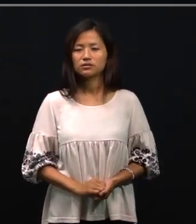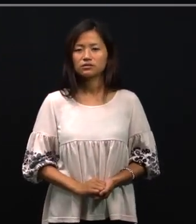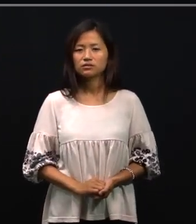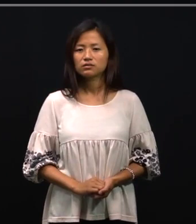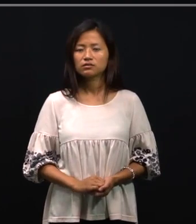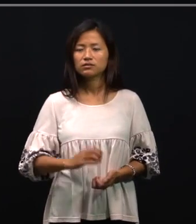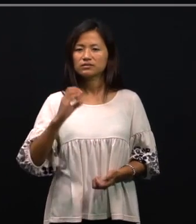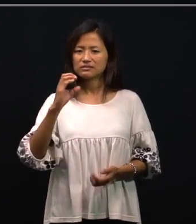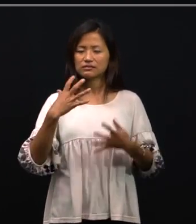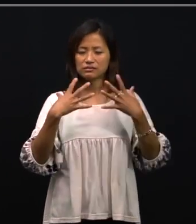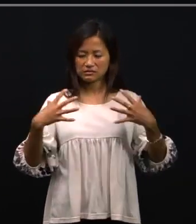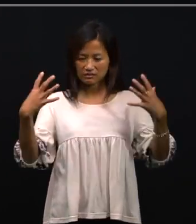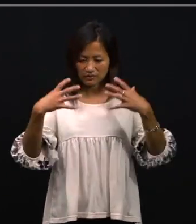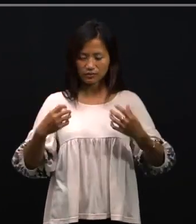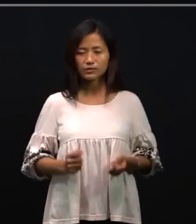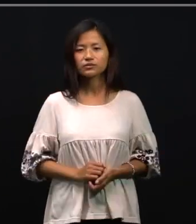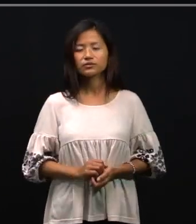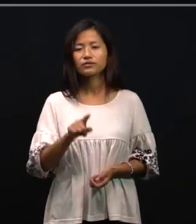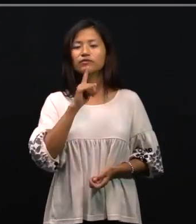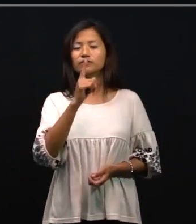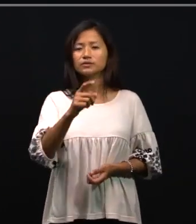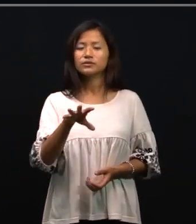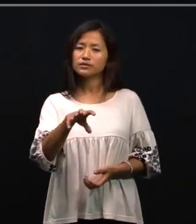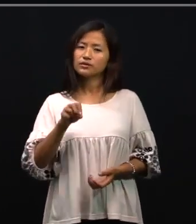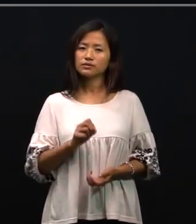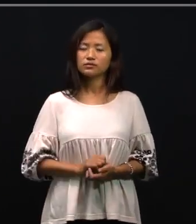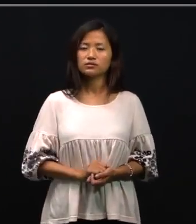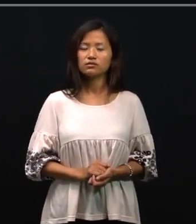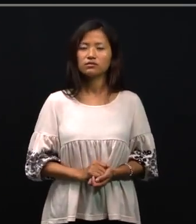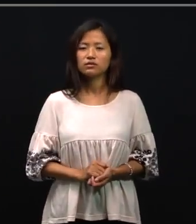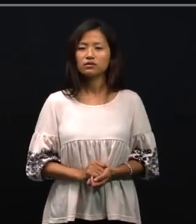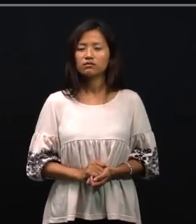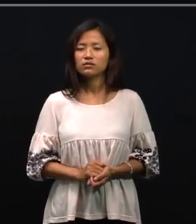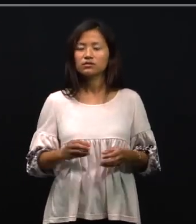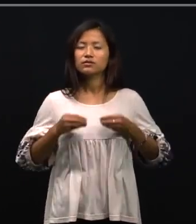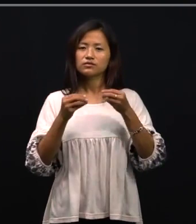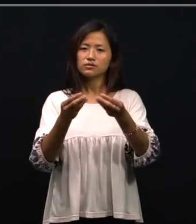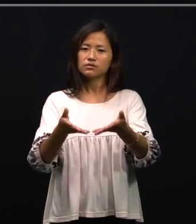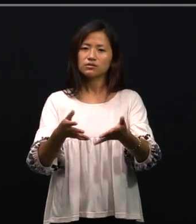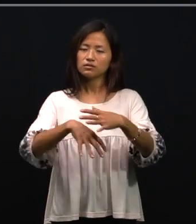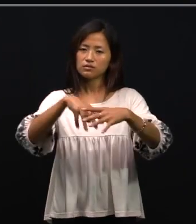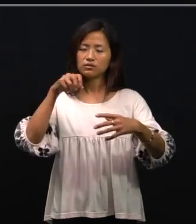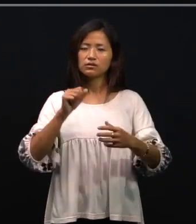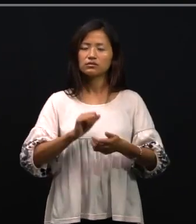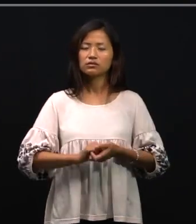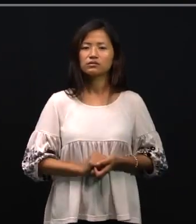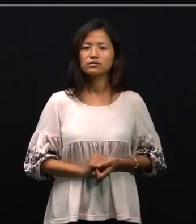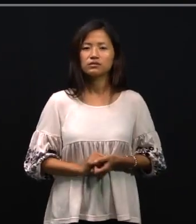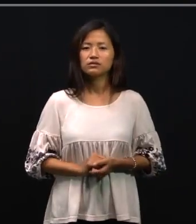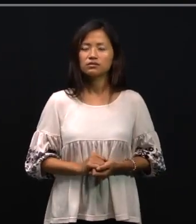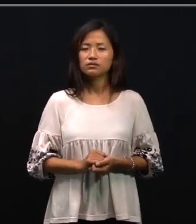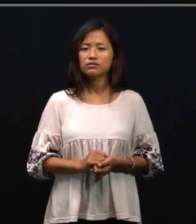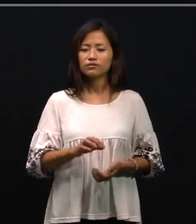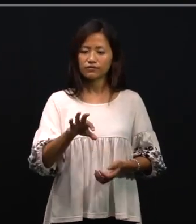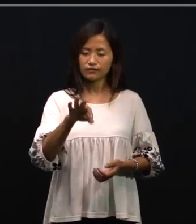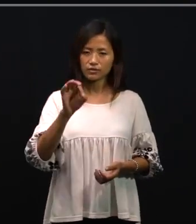as the characters are being studied and the information are being gathered and the characters are being given out, we can find